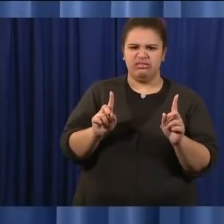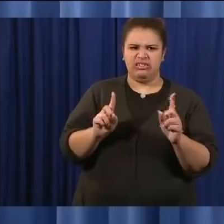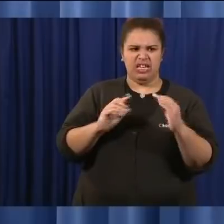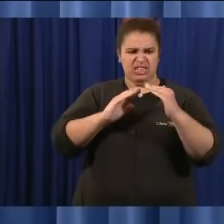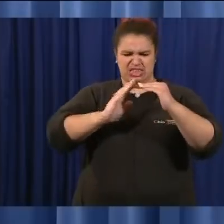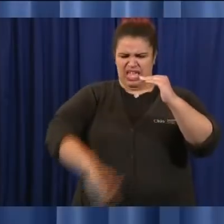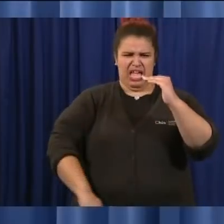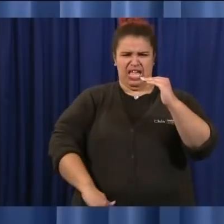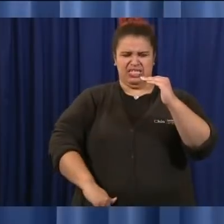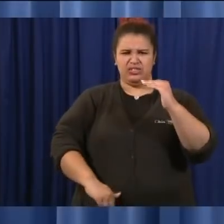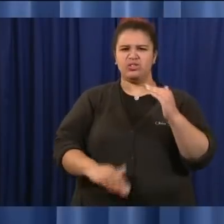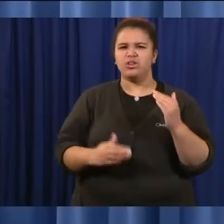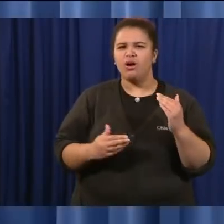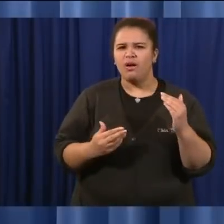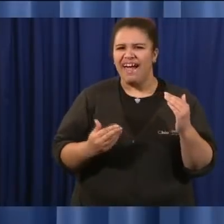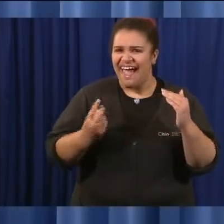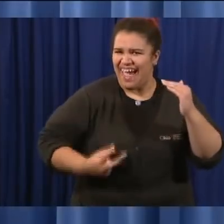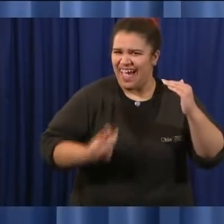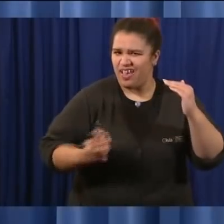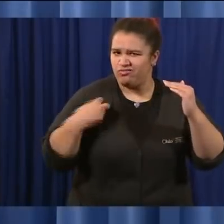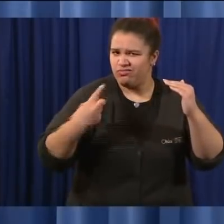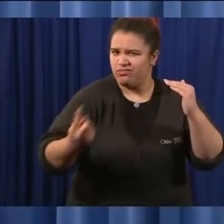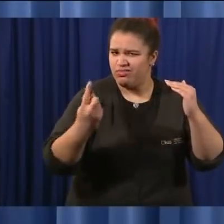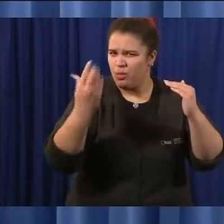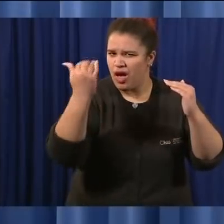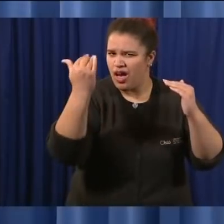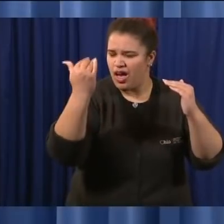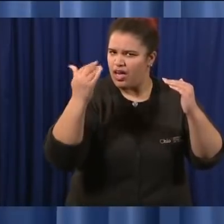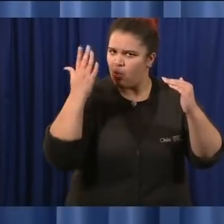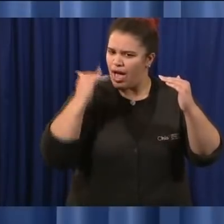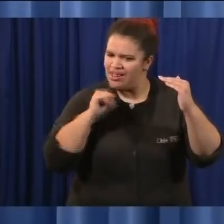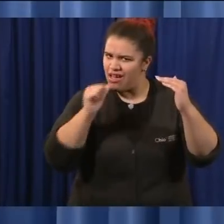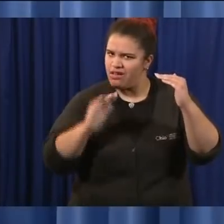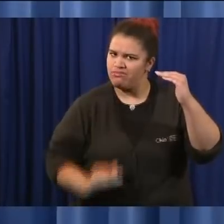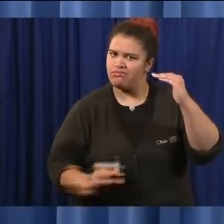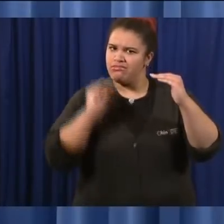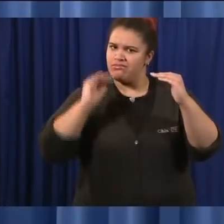testing at less than half of the capacity that you say Ohio is capable of?